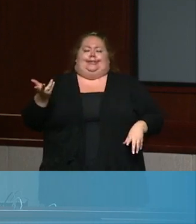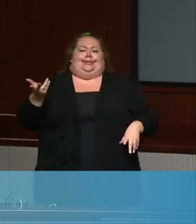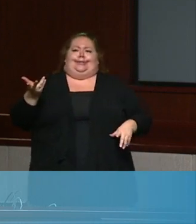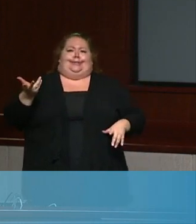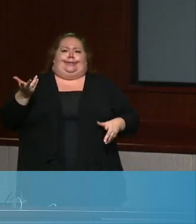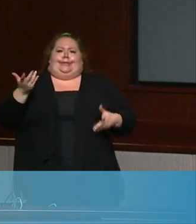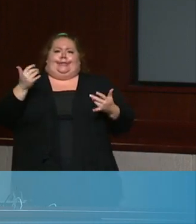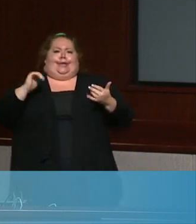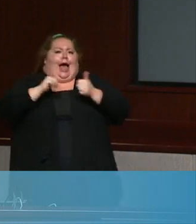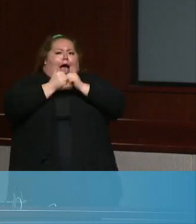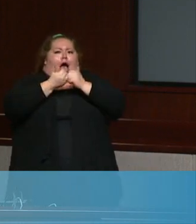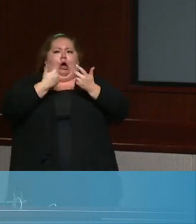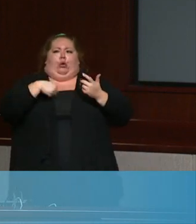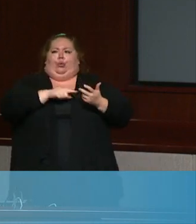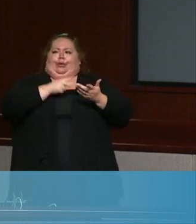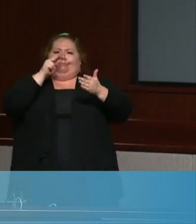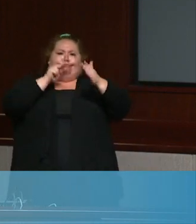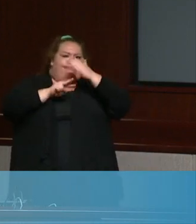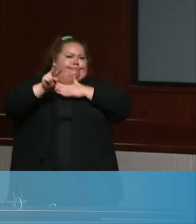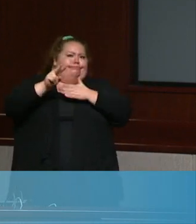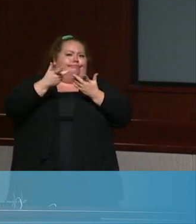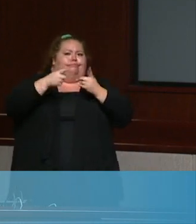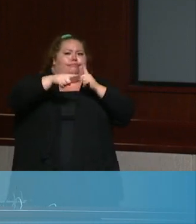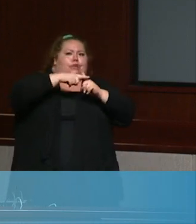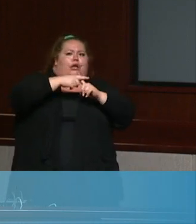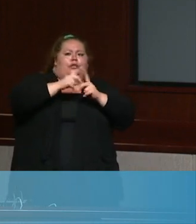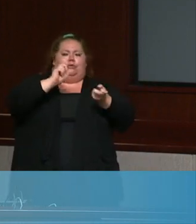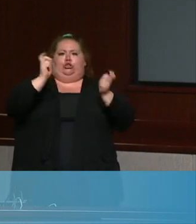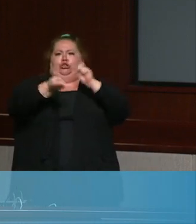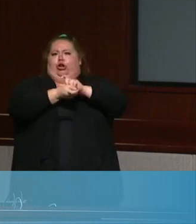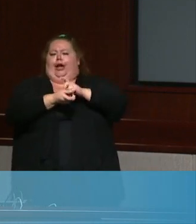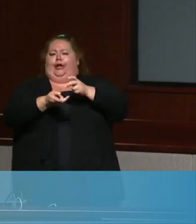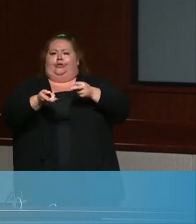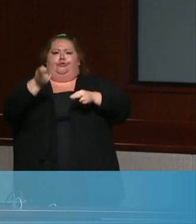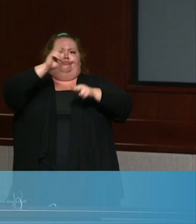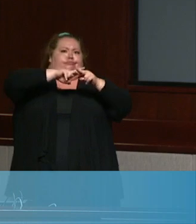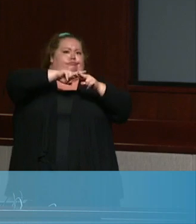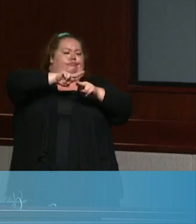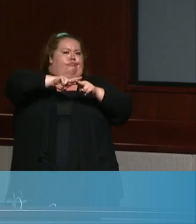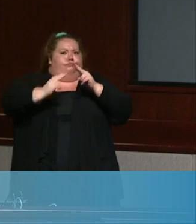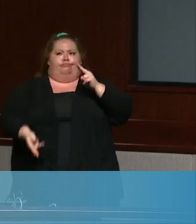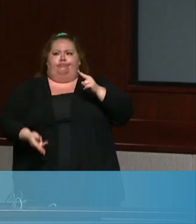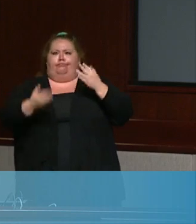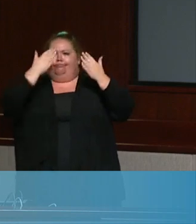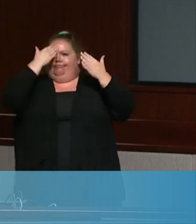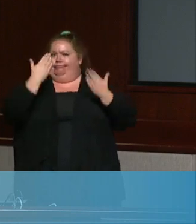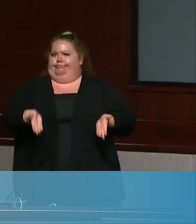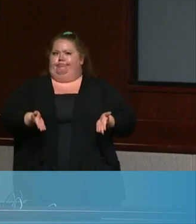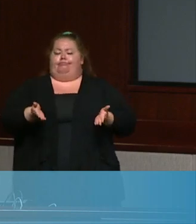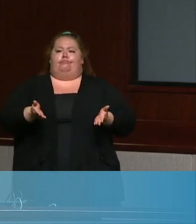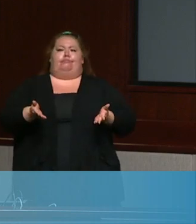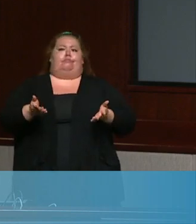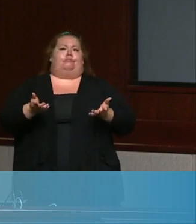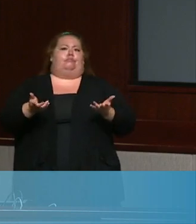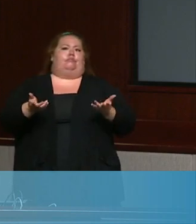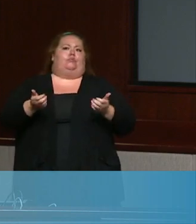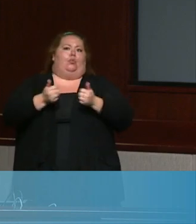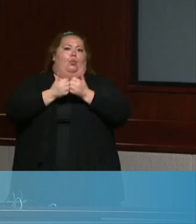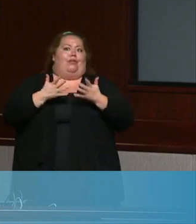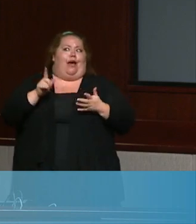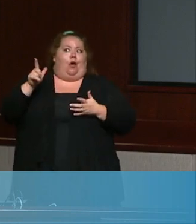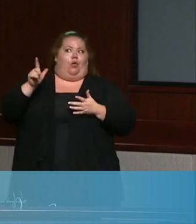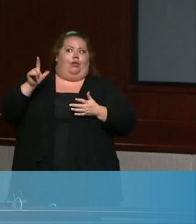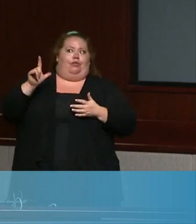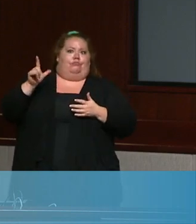predicting whether or not testing positivity is going to change. We know that without receiving these electronic labs, there's going to be delays in us at the public